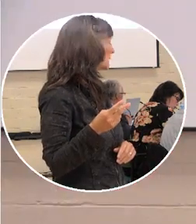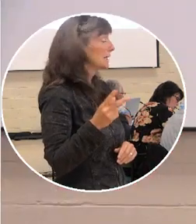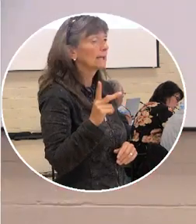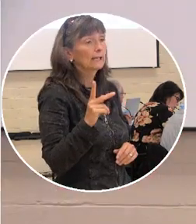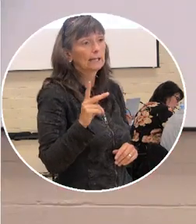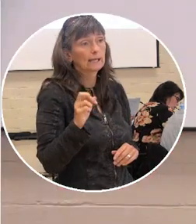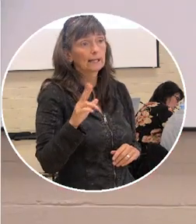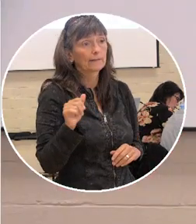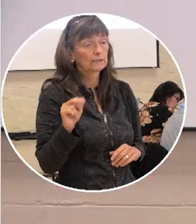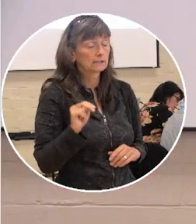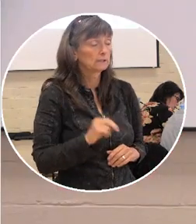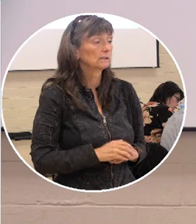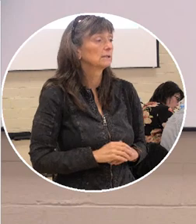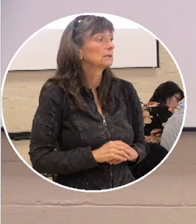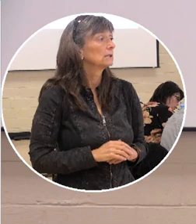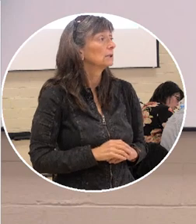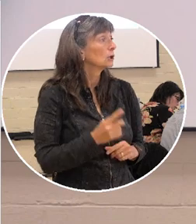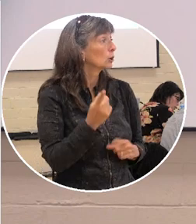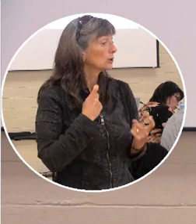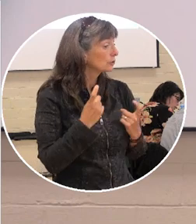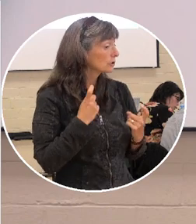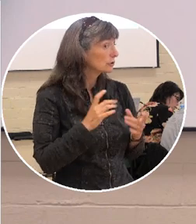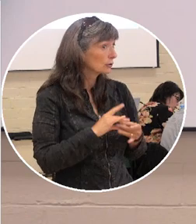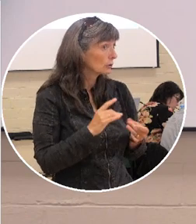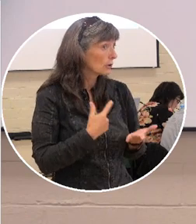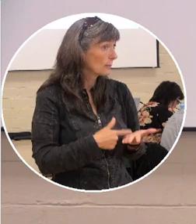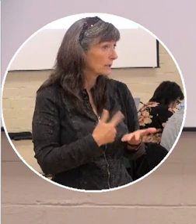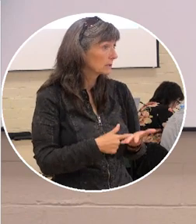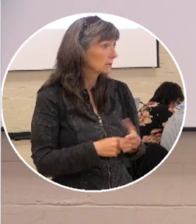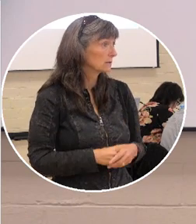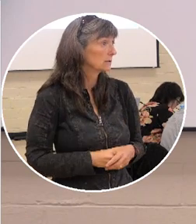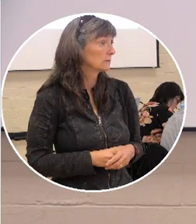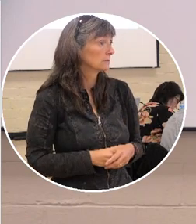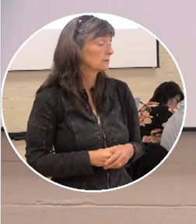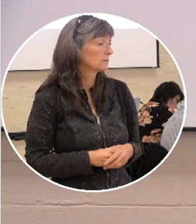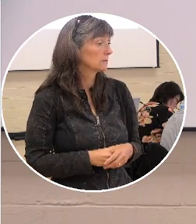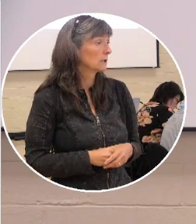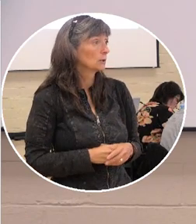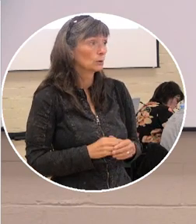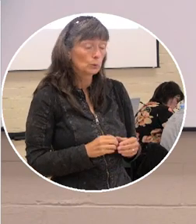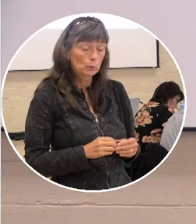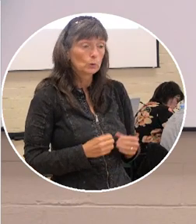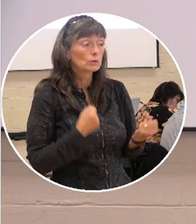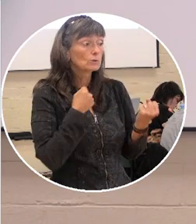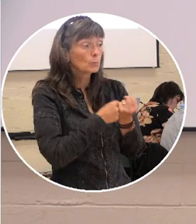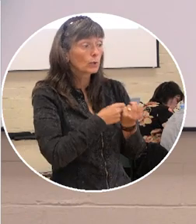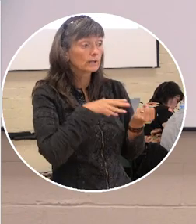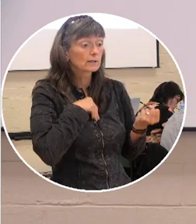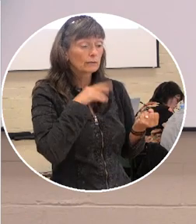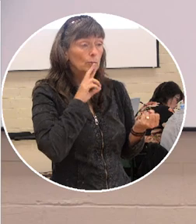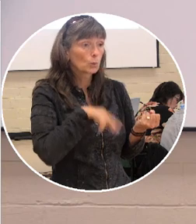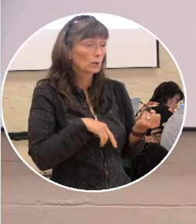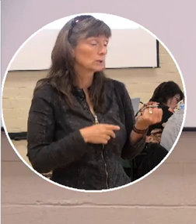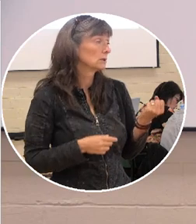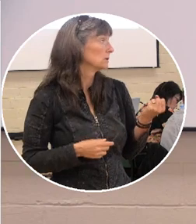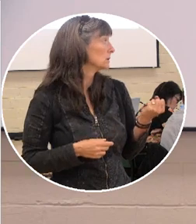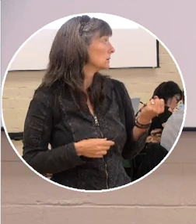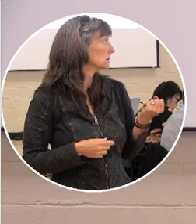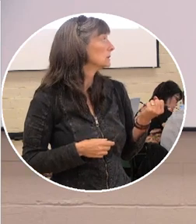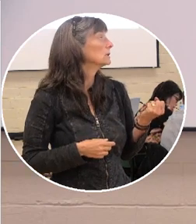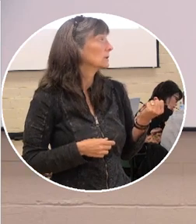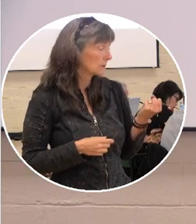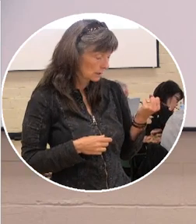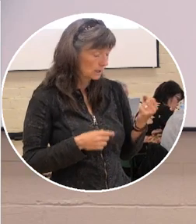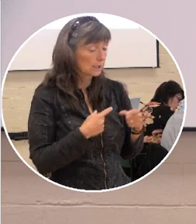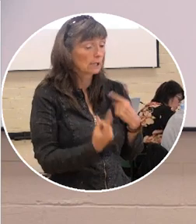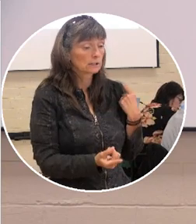Kevin, second. Any questions, further discussion? Hearing none, all in favor of accepting the report? Aye.